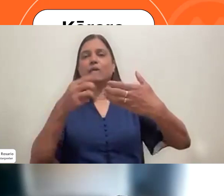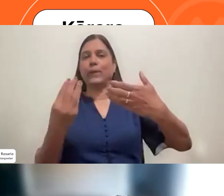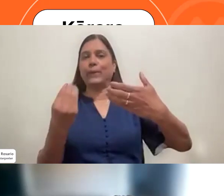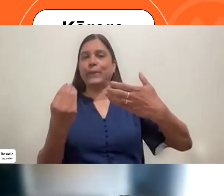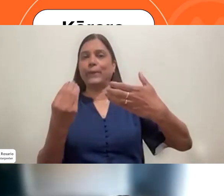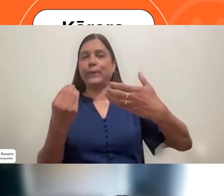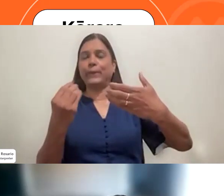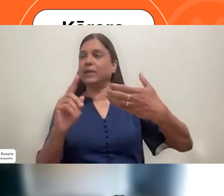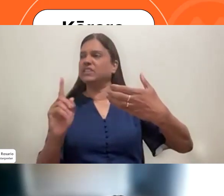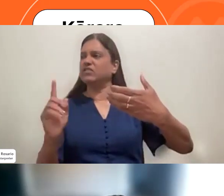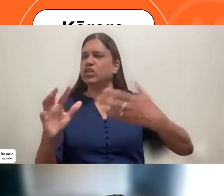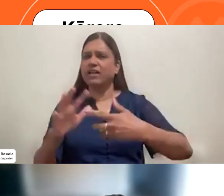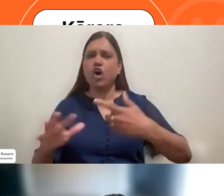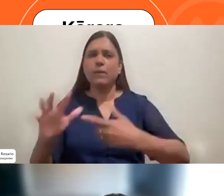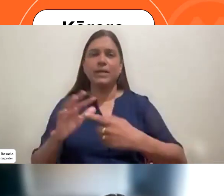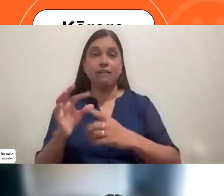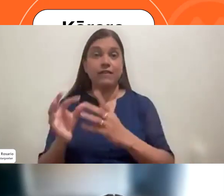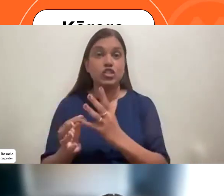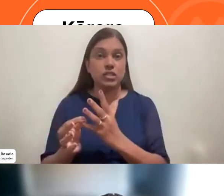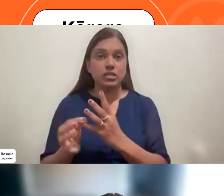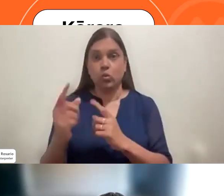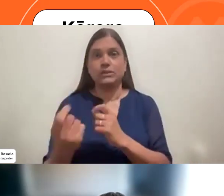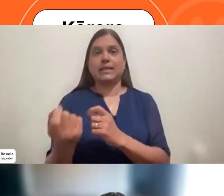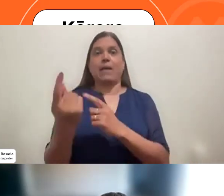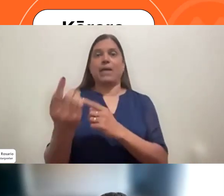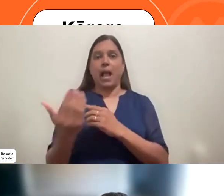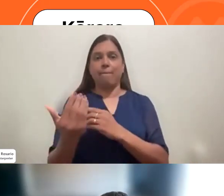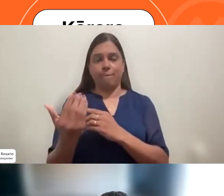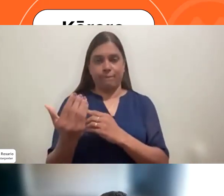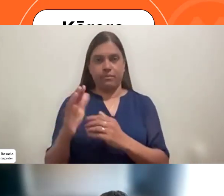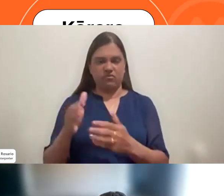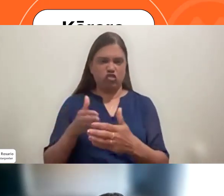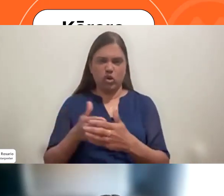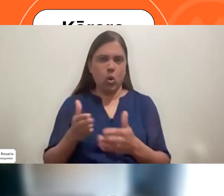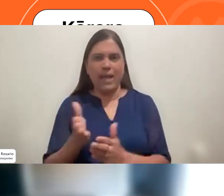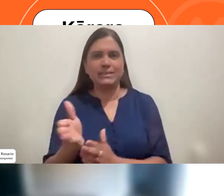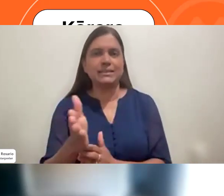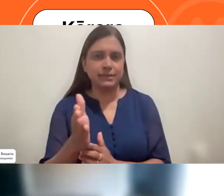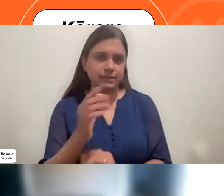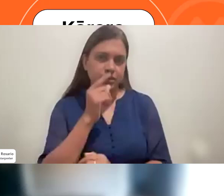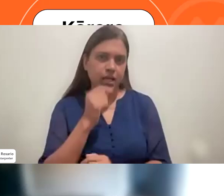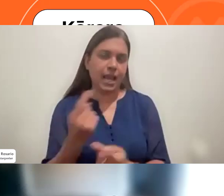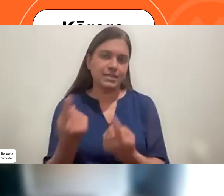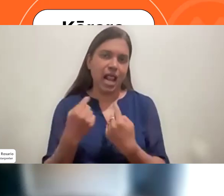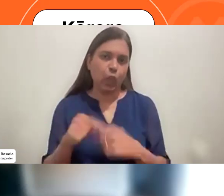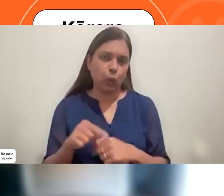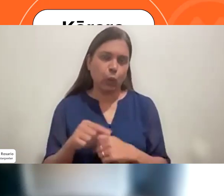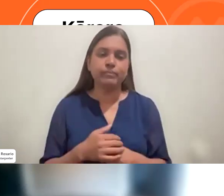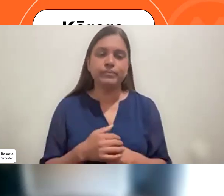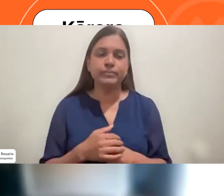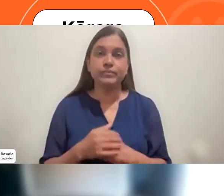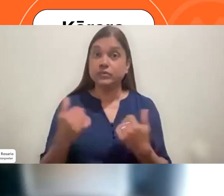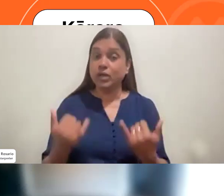are coming up. So that's really cool. And then so for My Life, My Voice, we're conducting